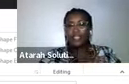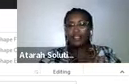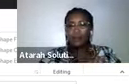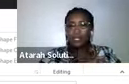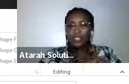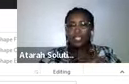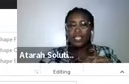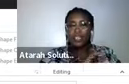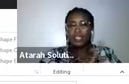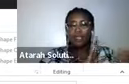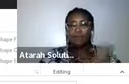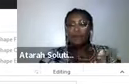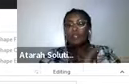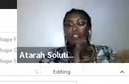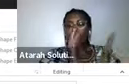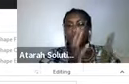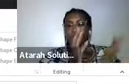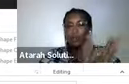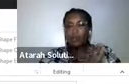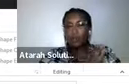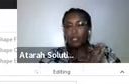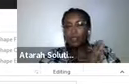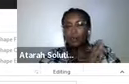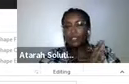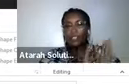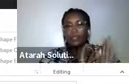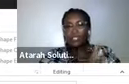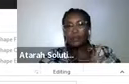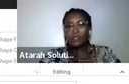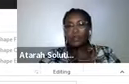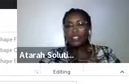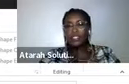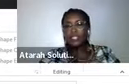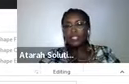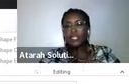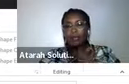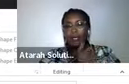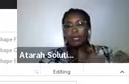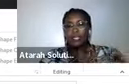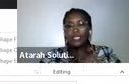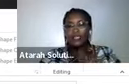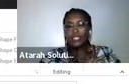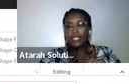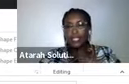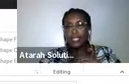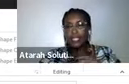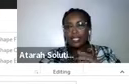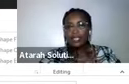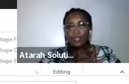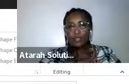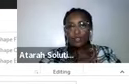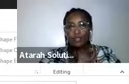and Instagram pages. They are there. You can find out more information. If there's something you're interested in, my email is